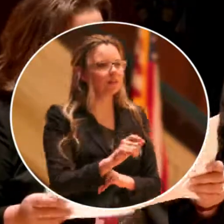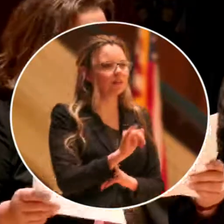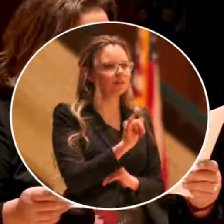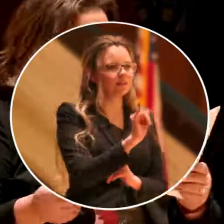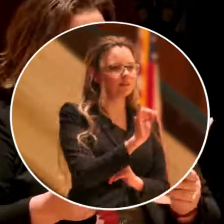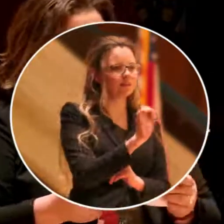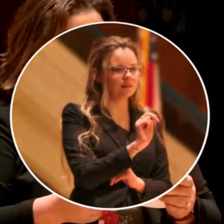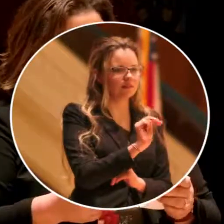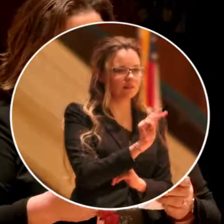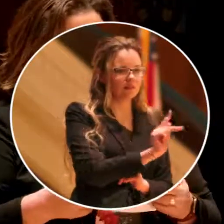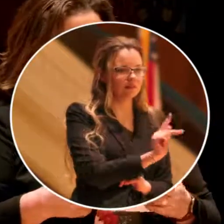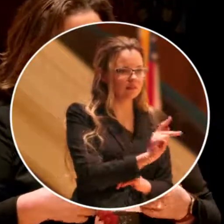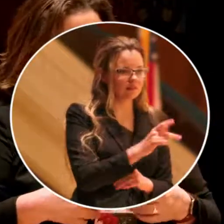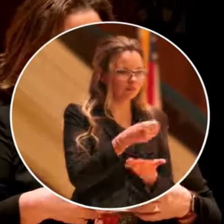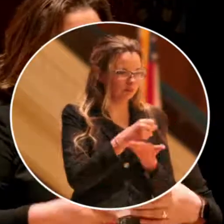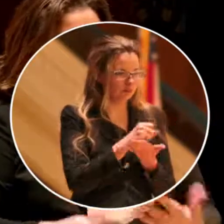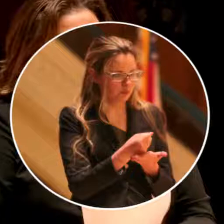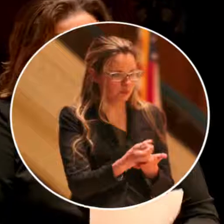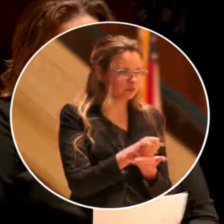All right, yeah.